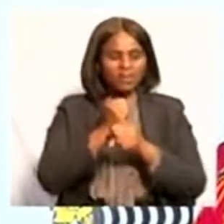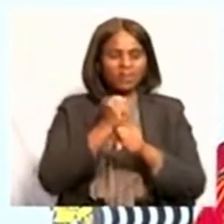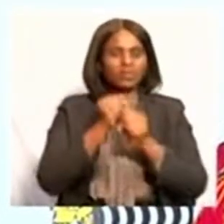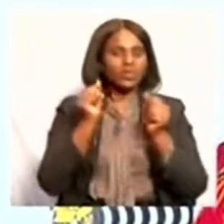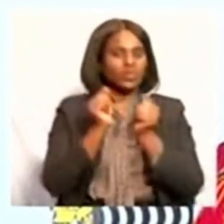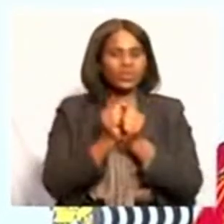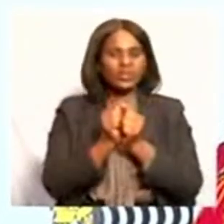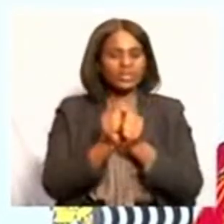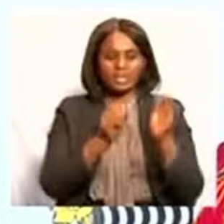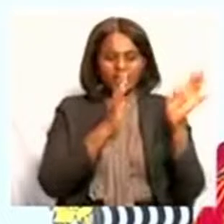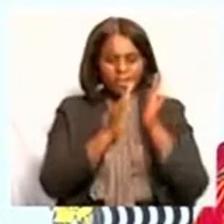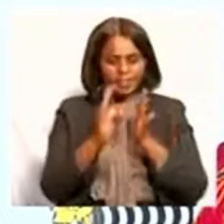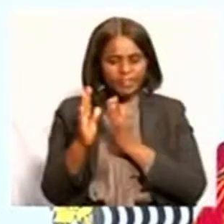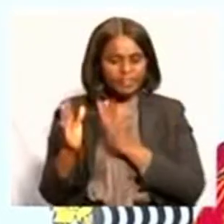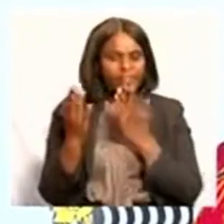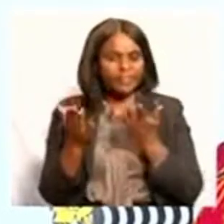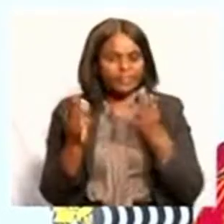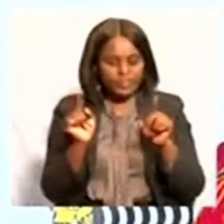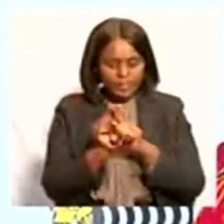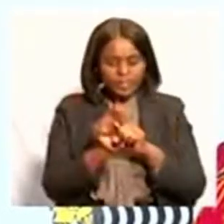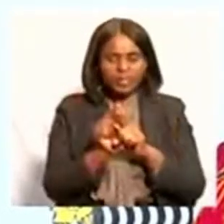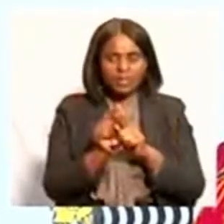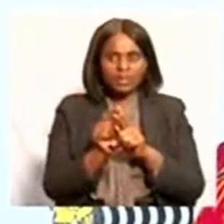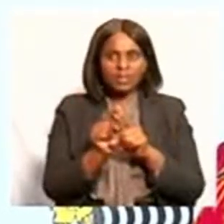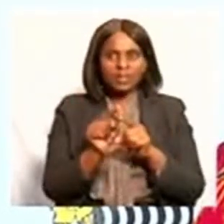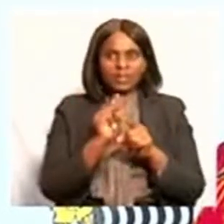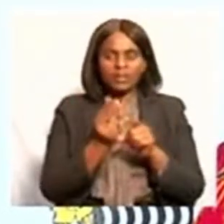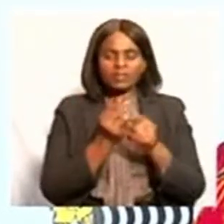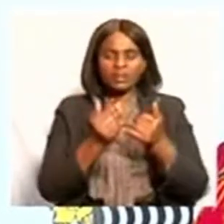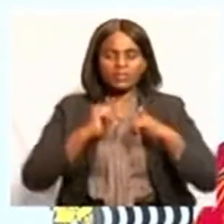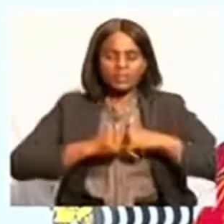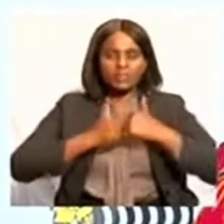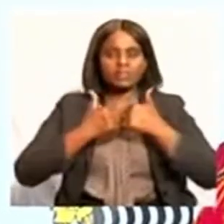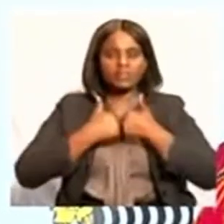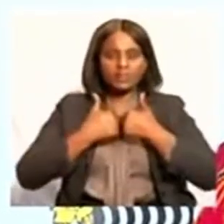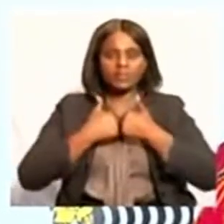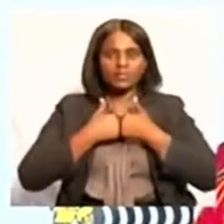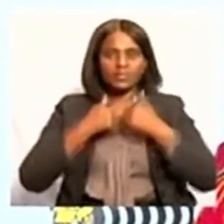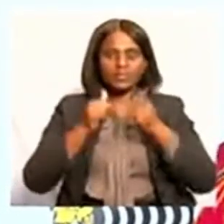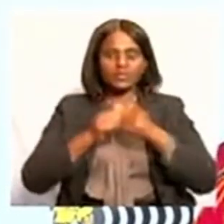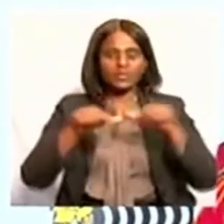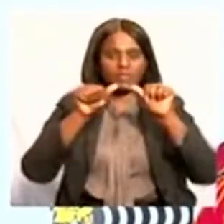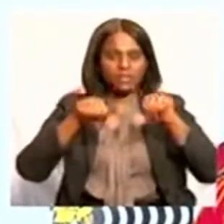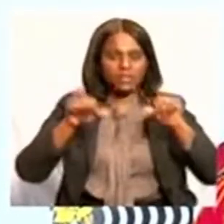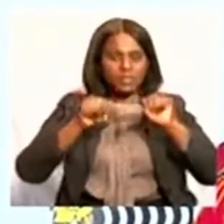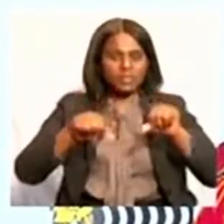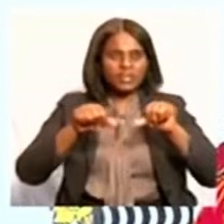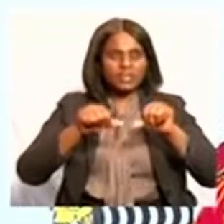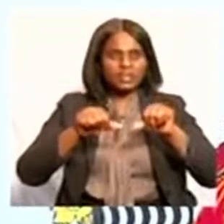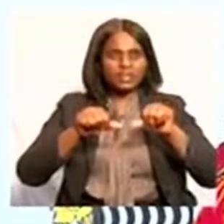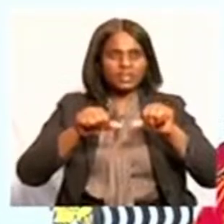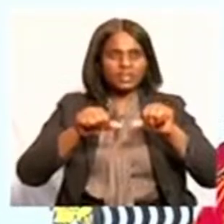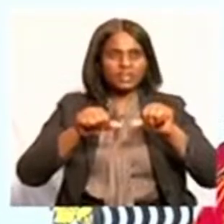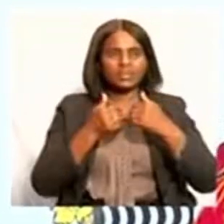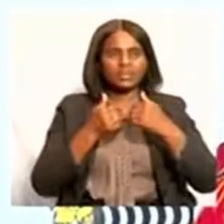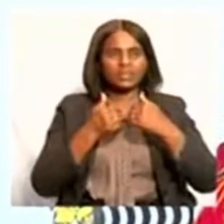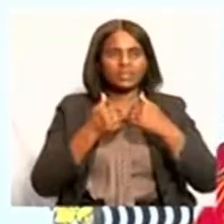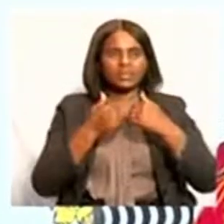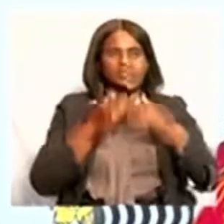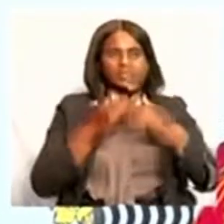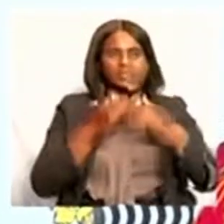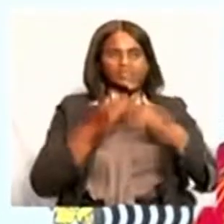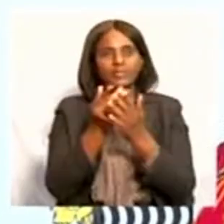with the intended purposes, and as we come out with the audit findings, we come up with